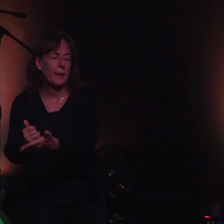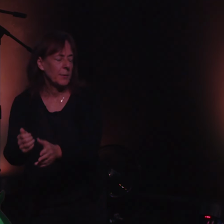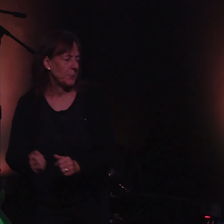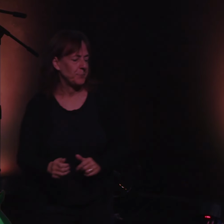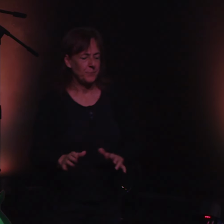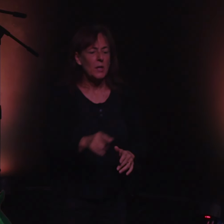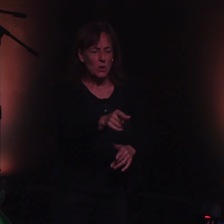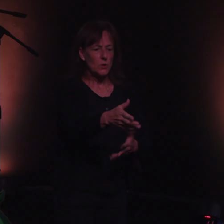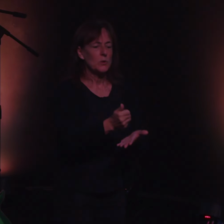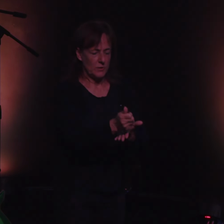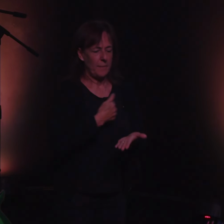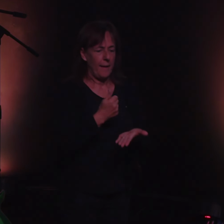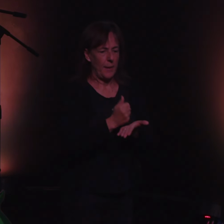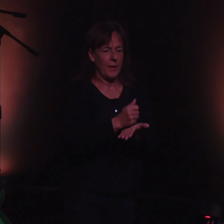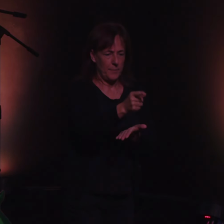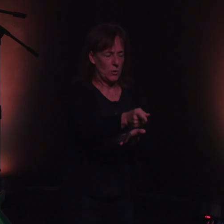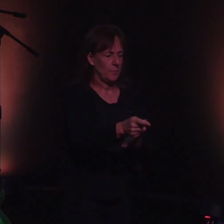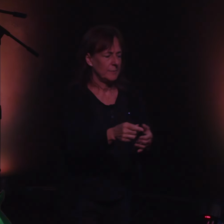who does not deserve God's grace.